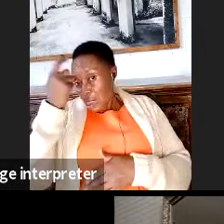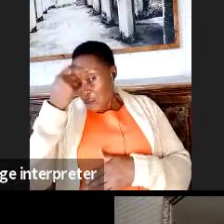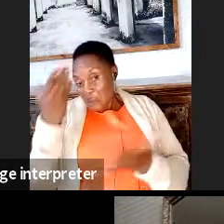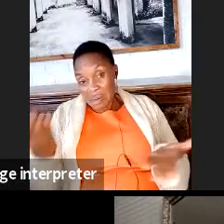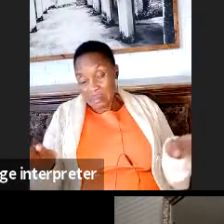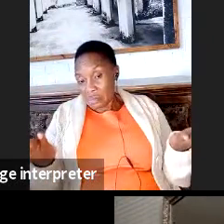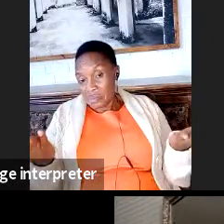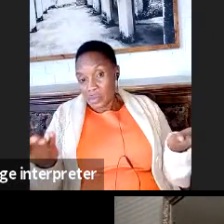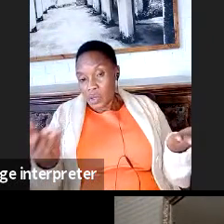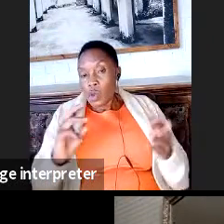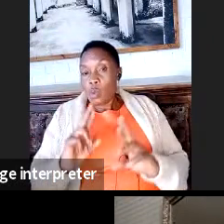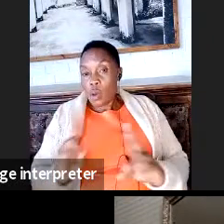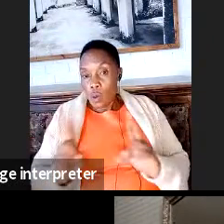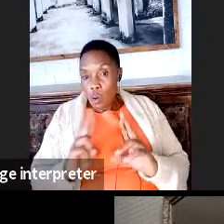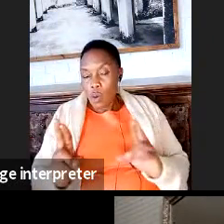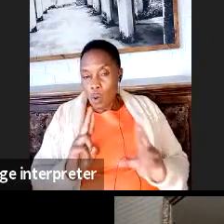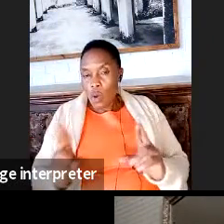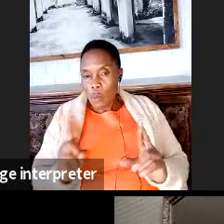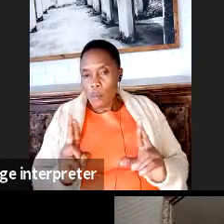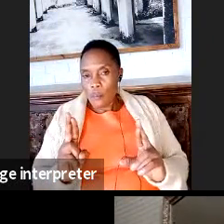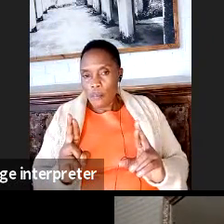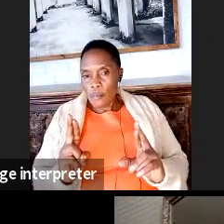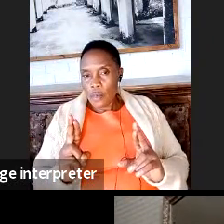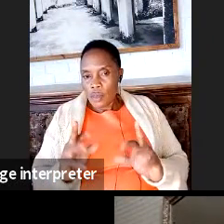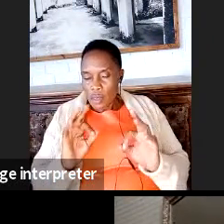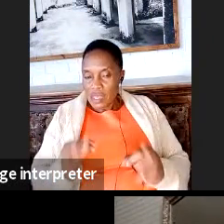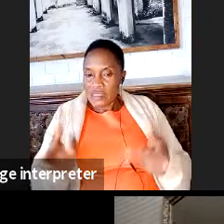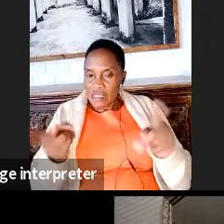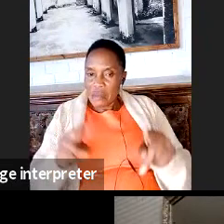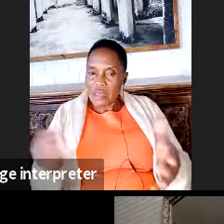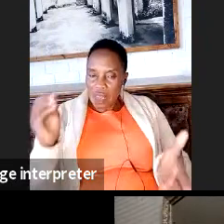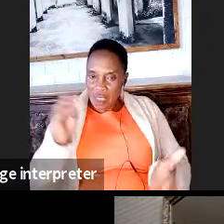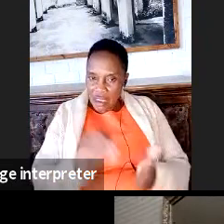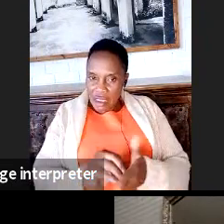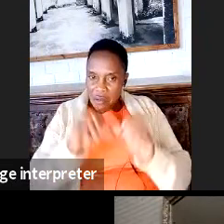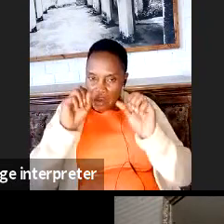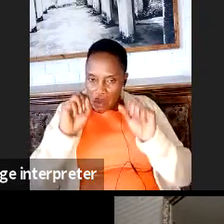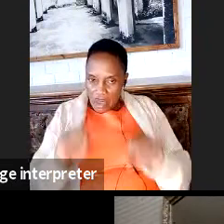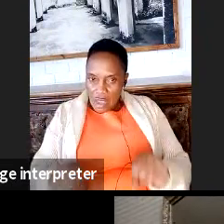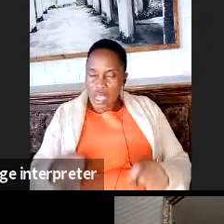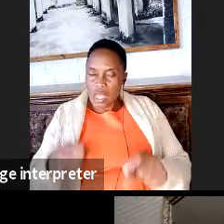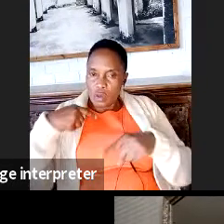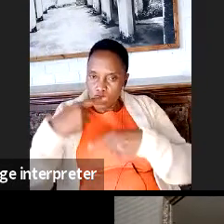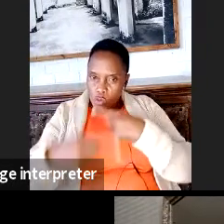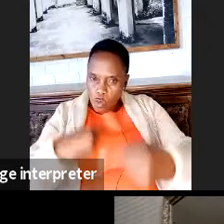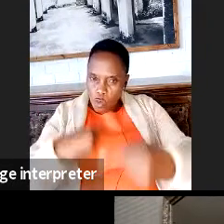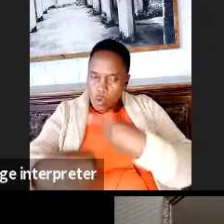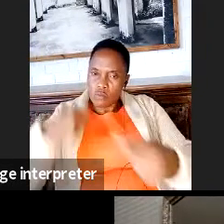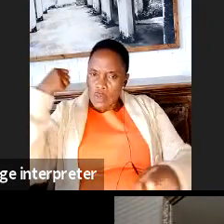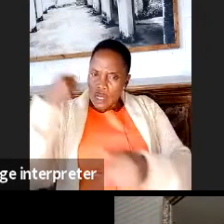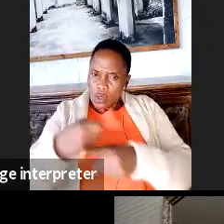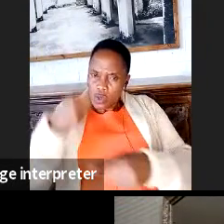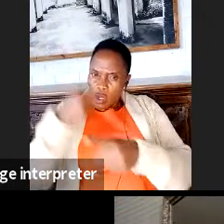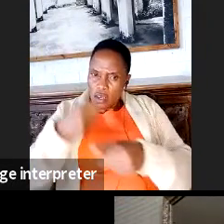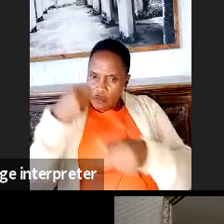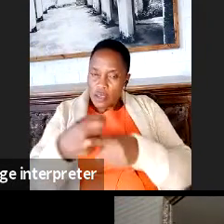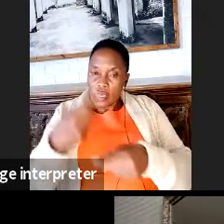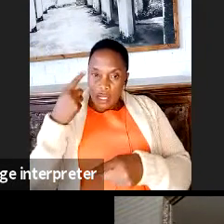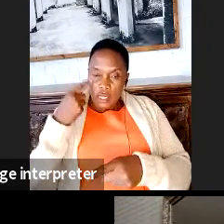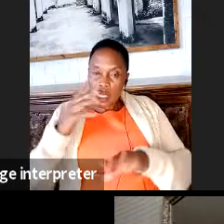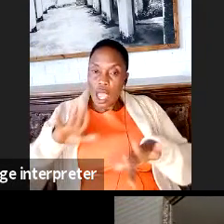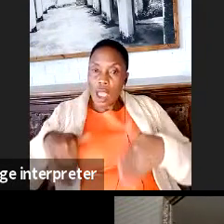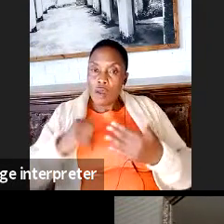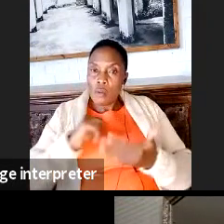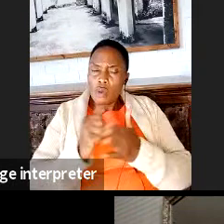but we're hoping when things like those things come again, we will engage the National Assembly to see where we can take it, because we had really good